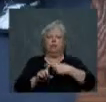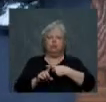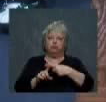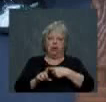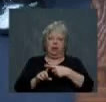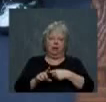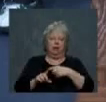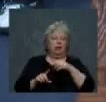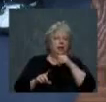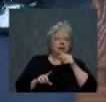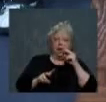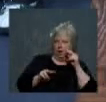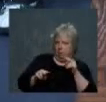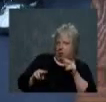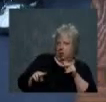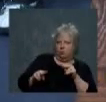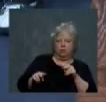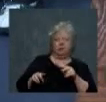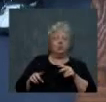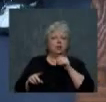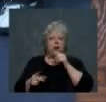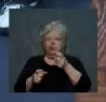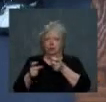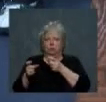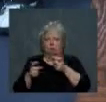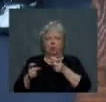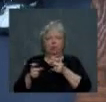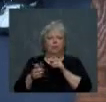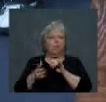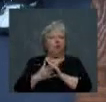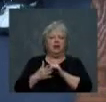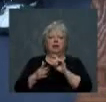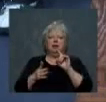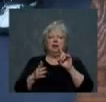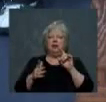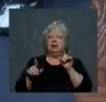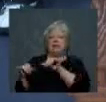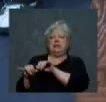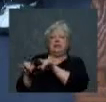unmonitored, ungoverned. That's indentured servitude or slavery.